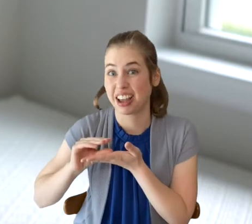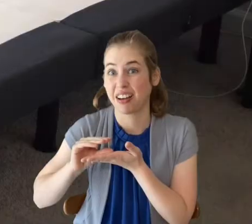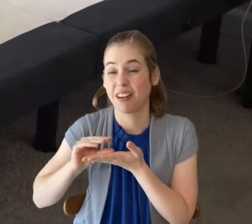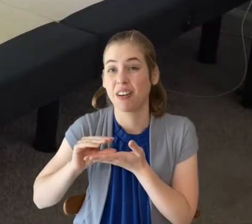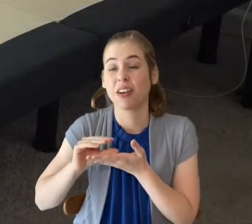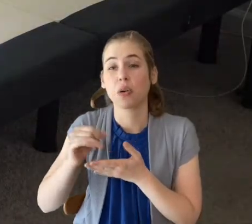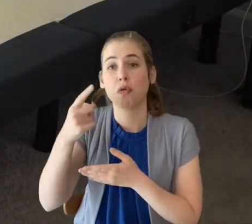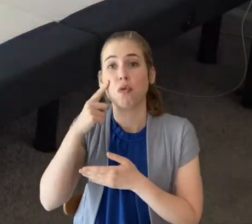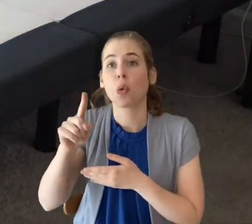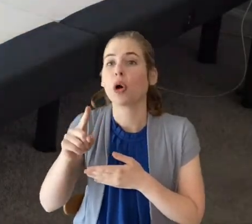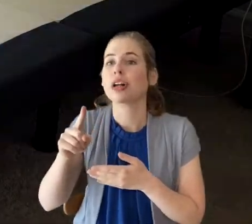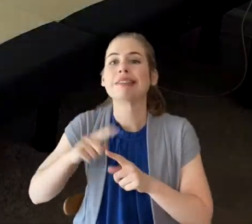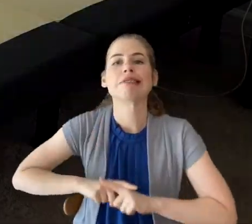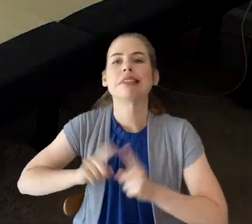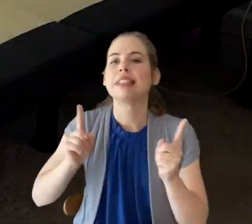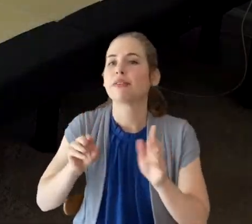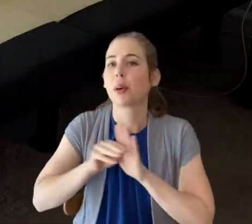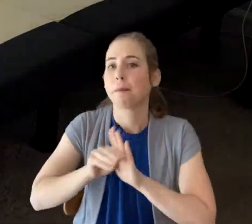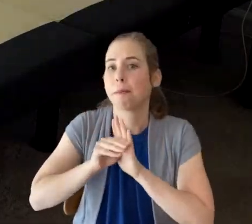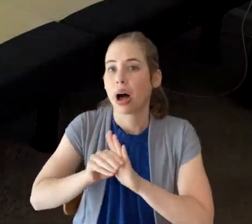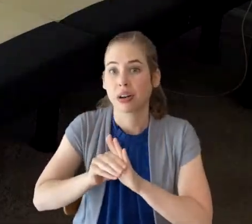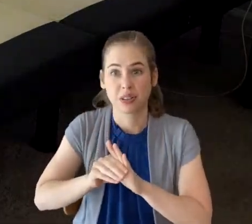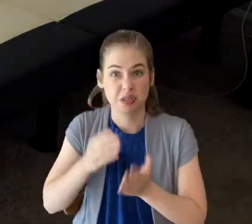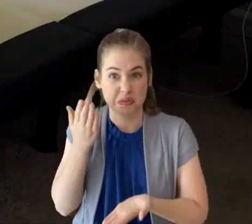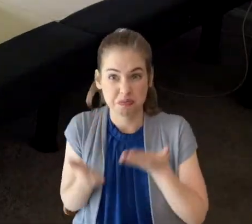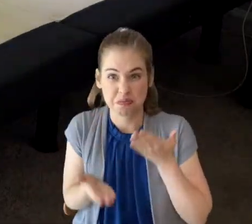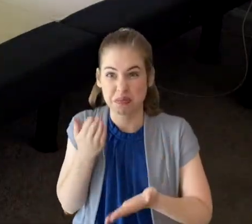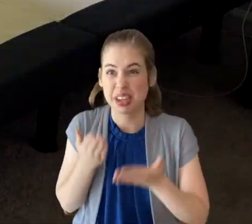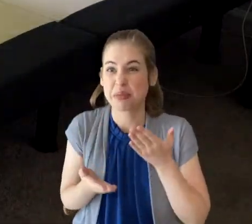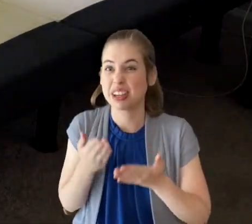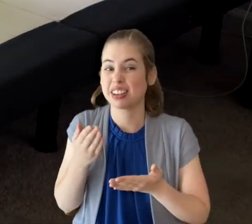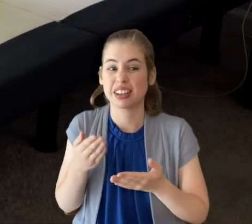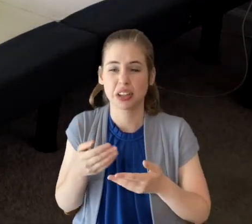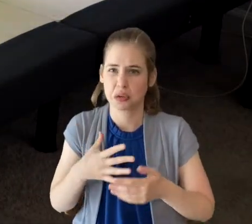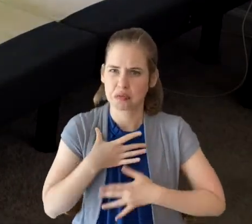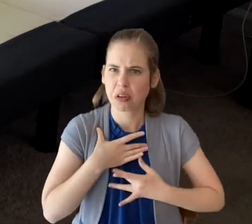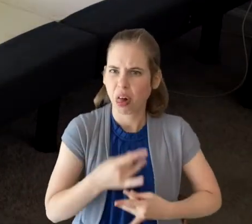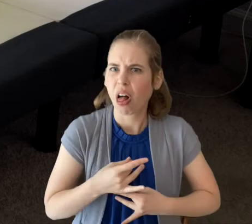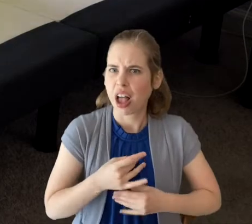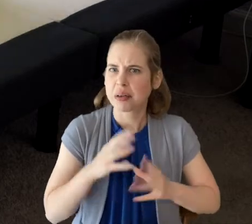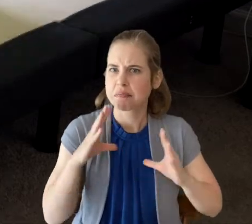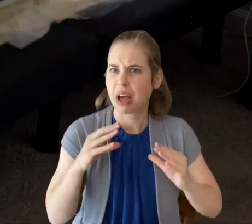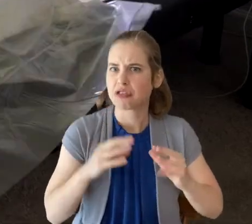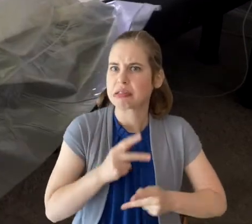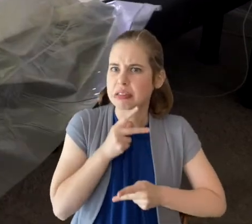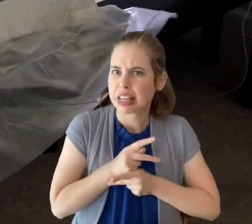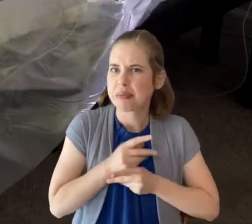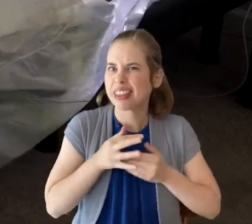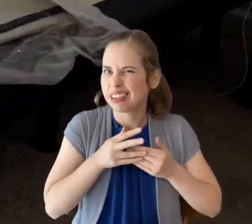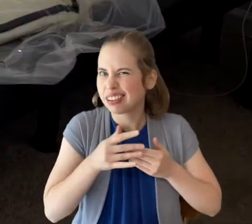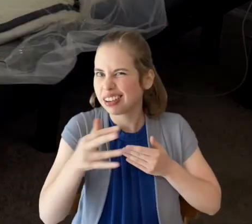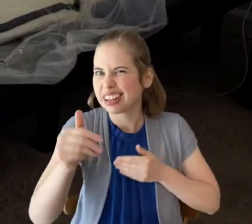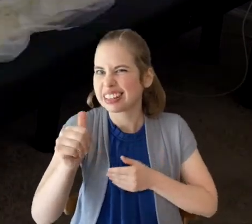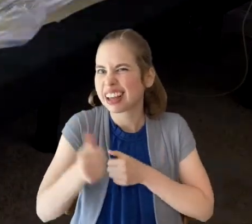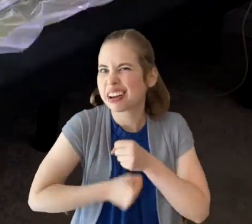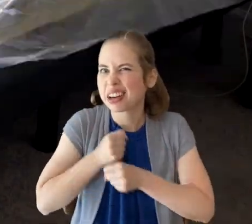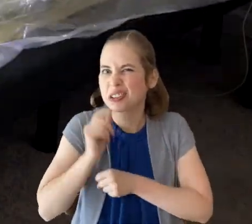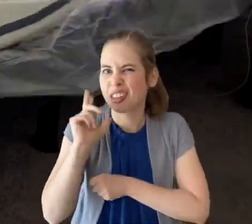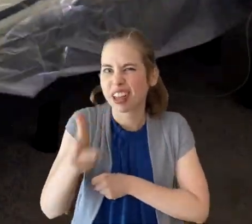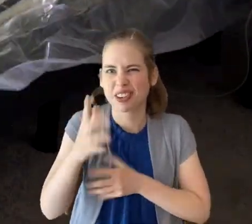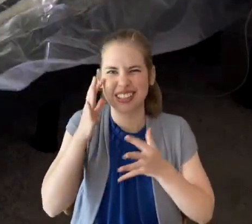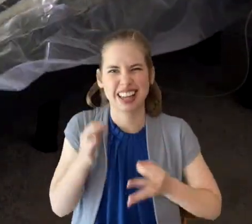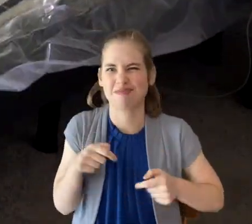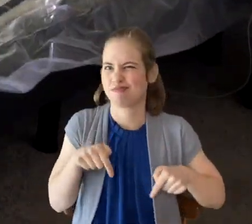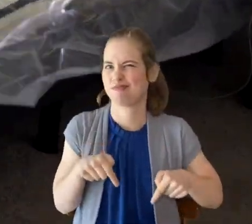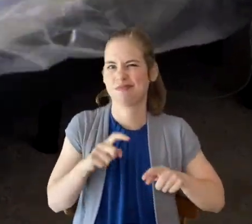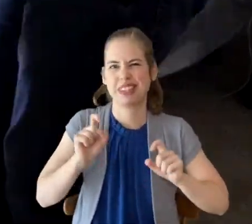guarantee. So if your needs change, say your weight has changed over time and you need a different firmness setting, WinkBeds will give you a 50% off